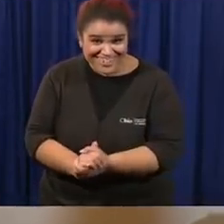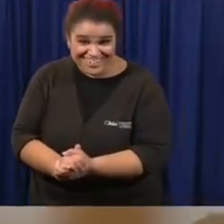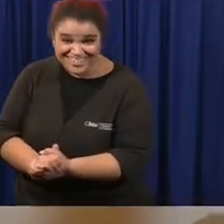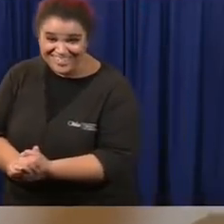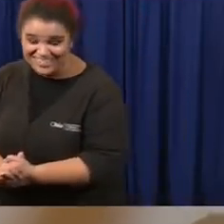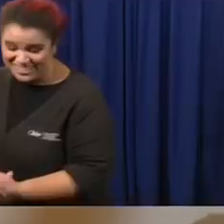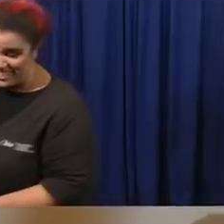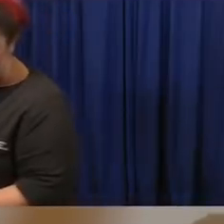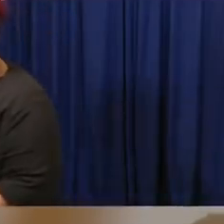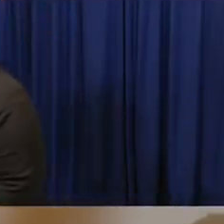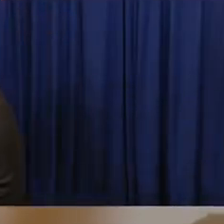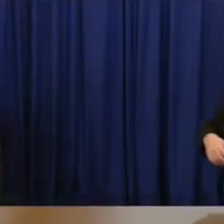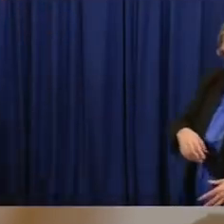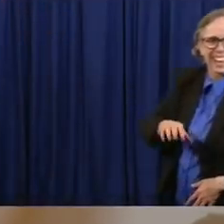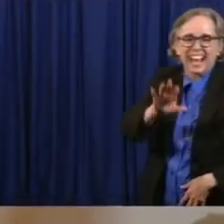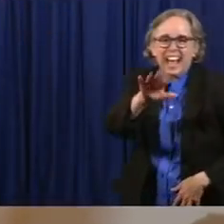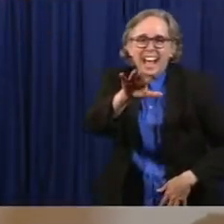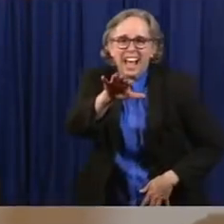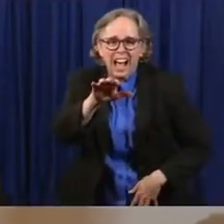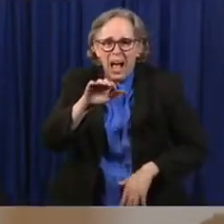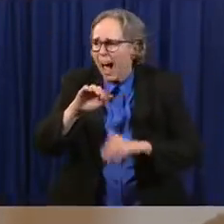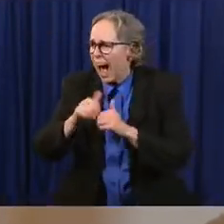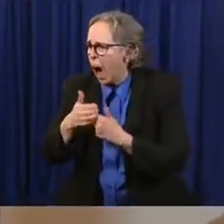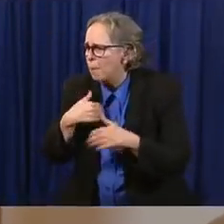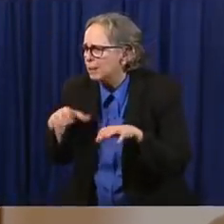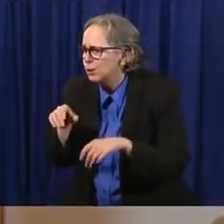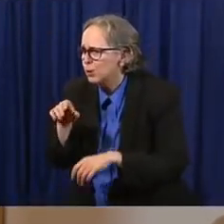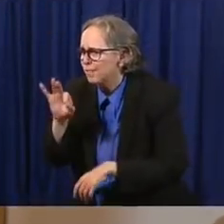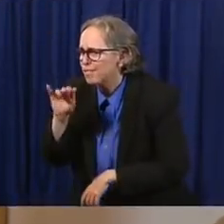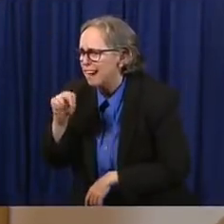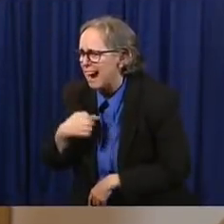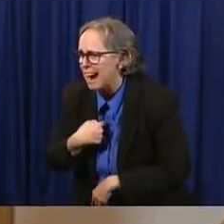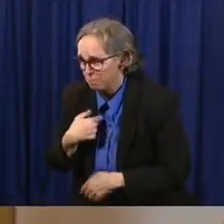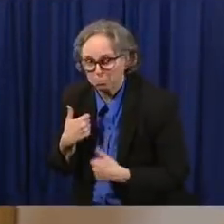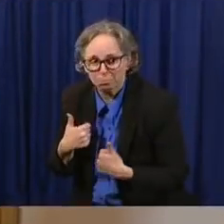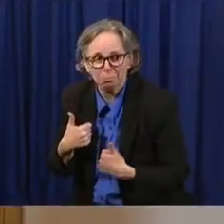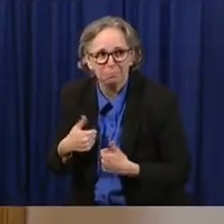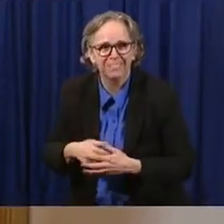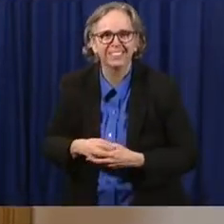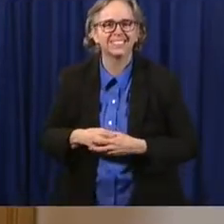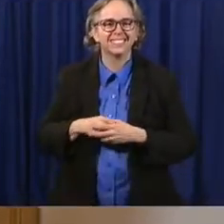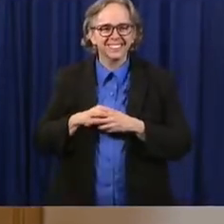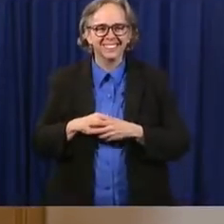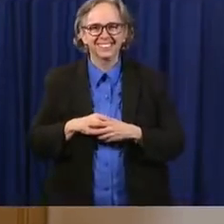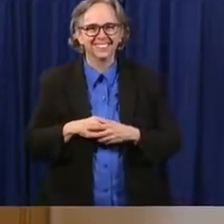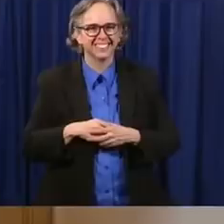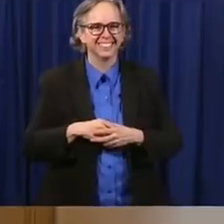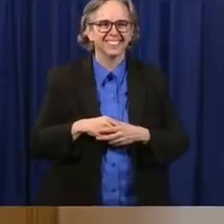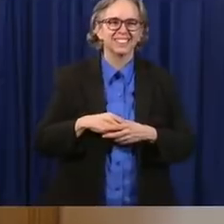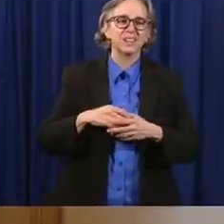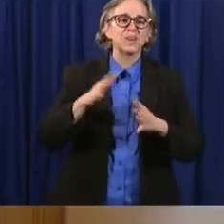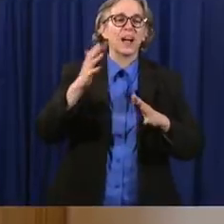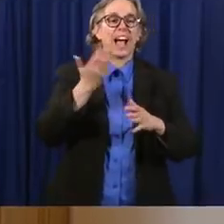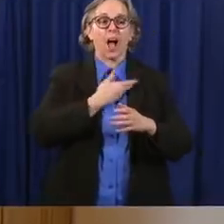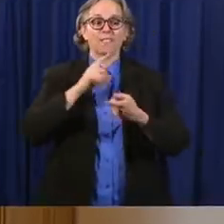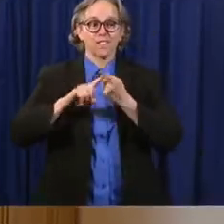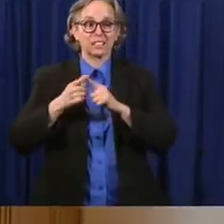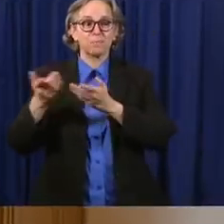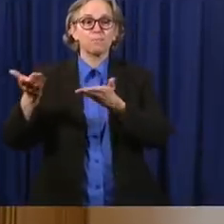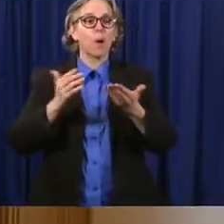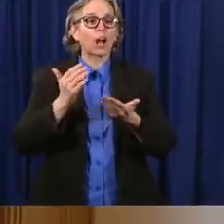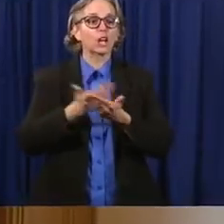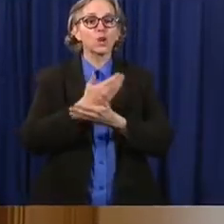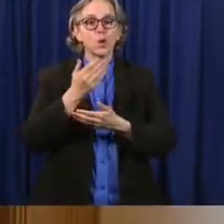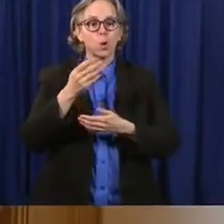How's Fran doing? Yeah. So a week ago, one of our friends brought us a new puppy, and that's really